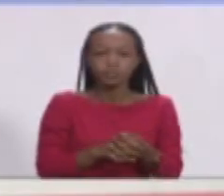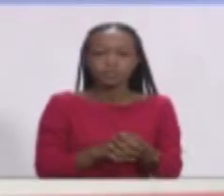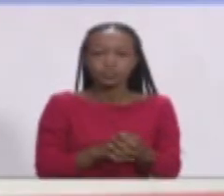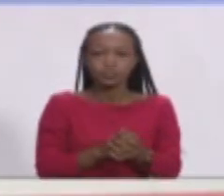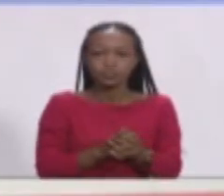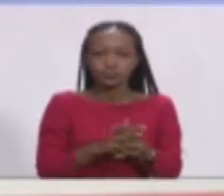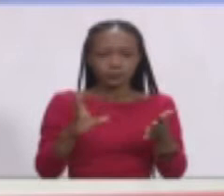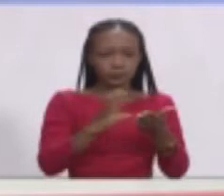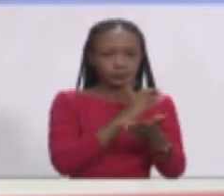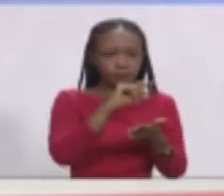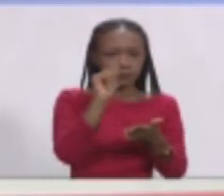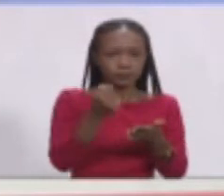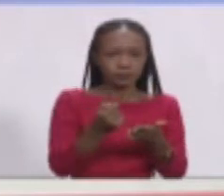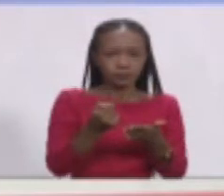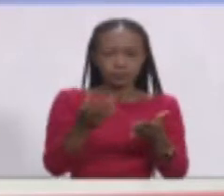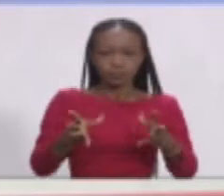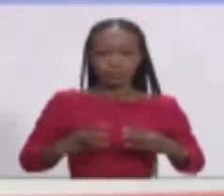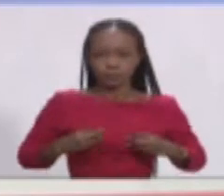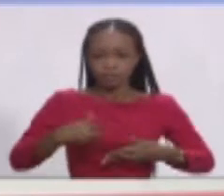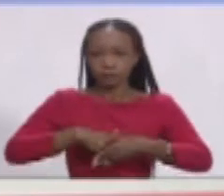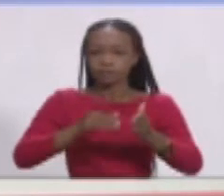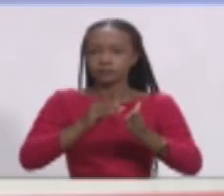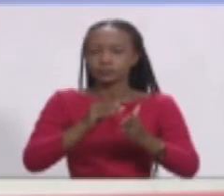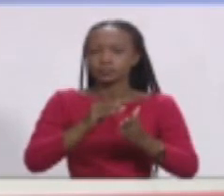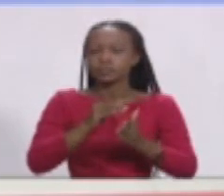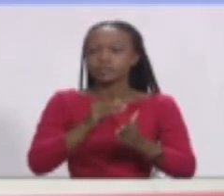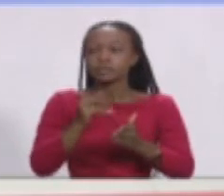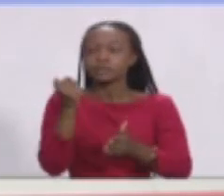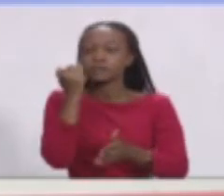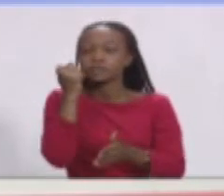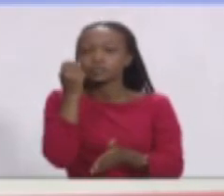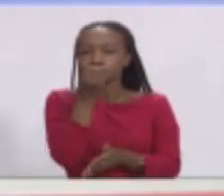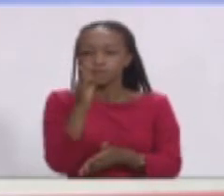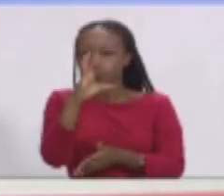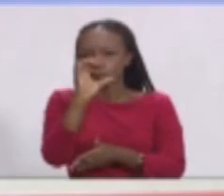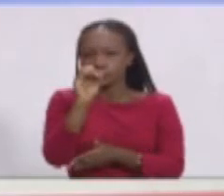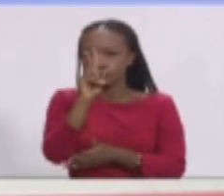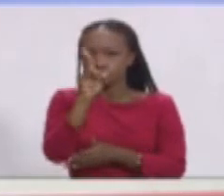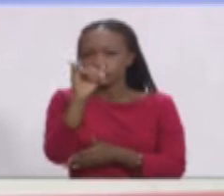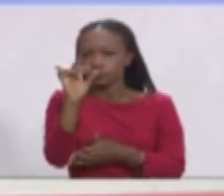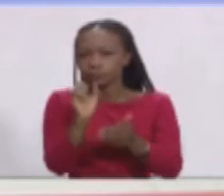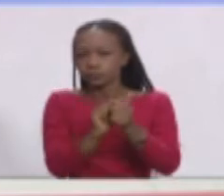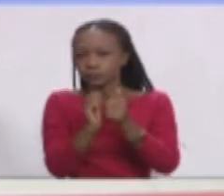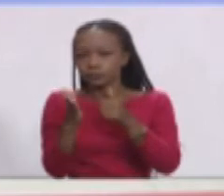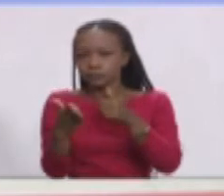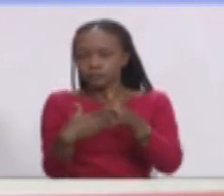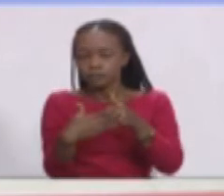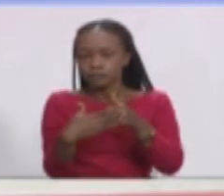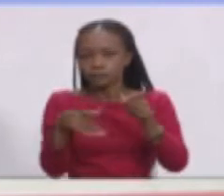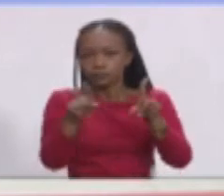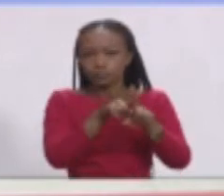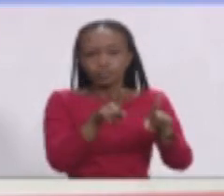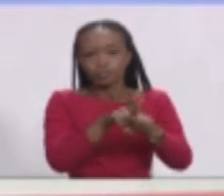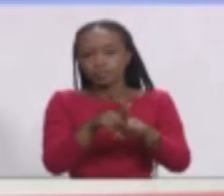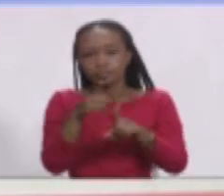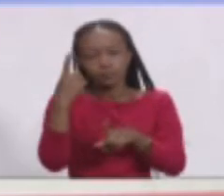A section of Kenyans are living in fear following the outbreak of COVID-19 coupled with economic crisis, even as